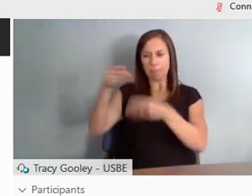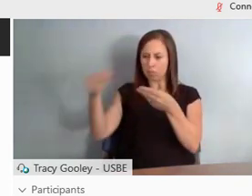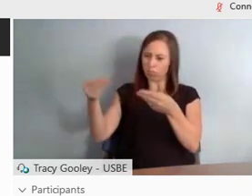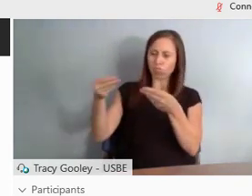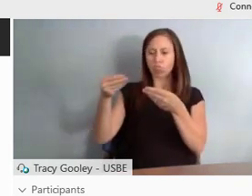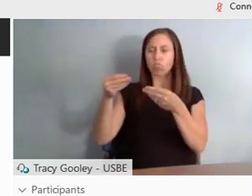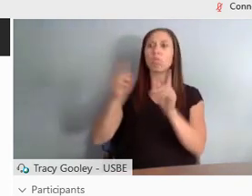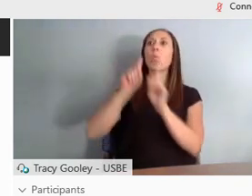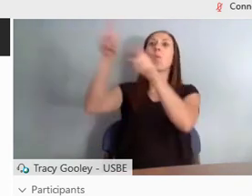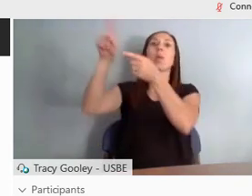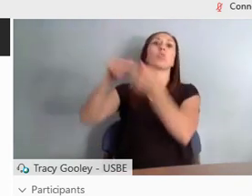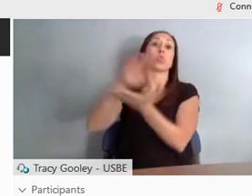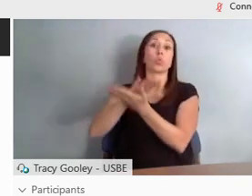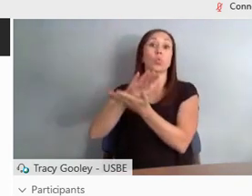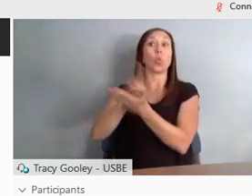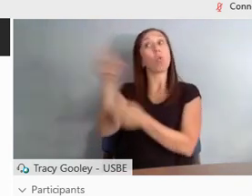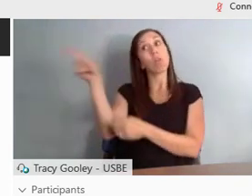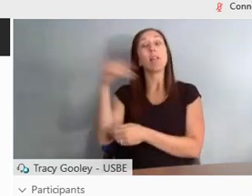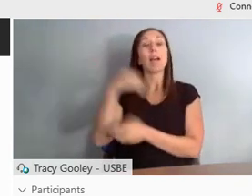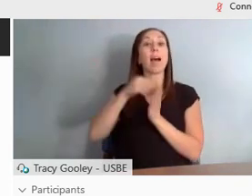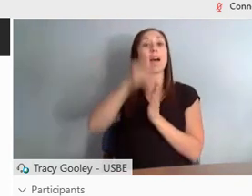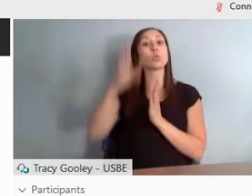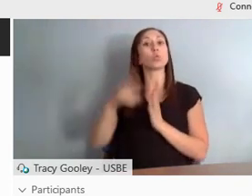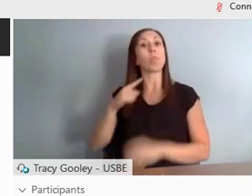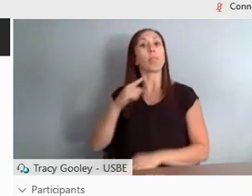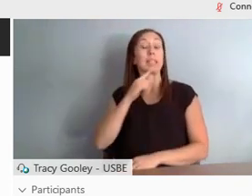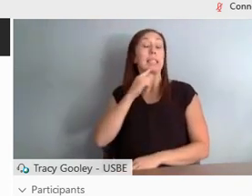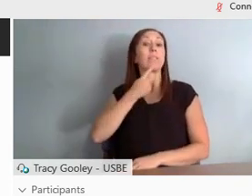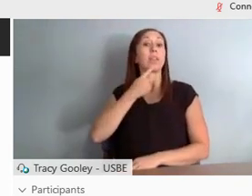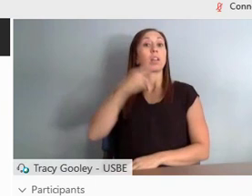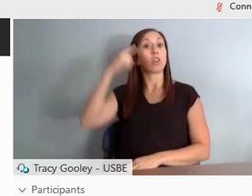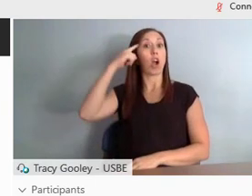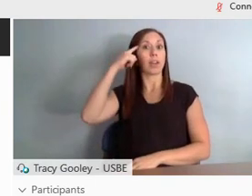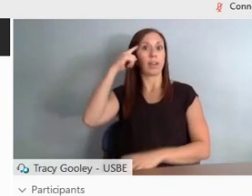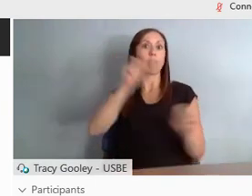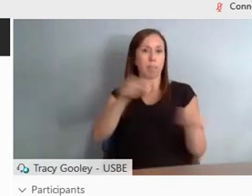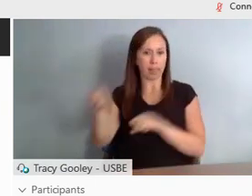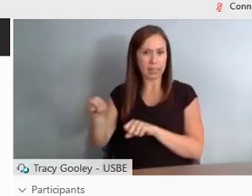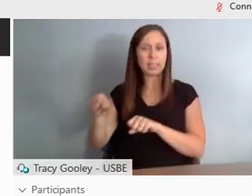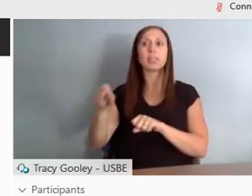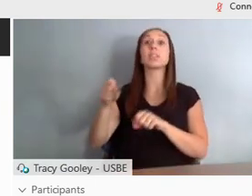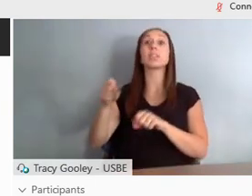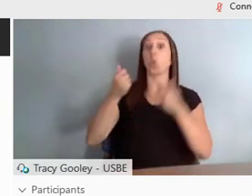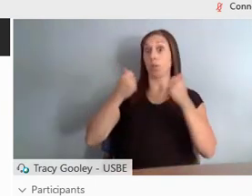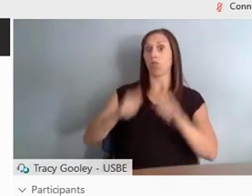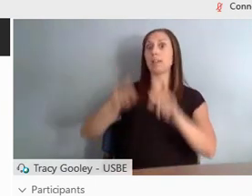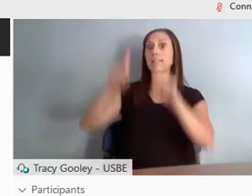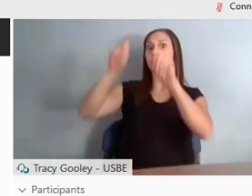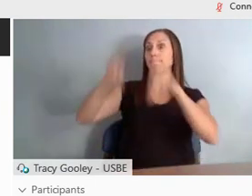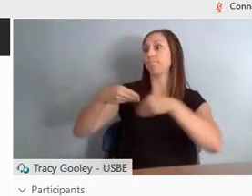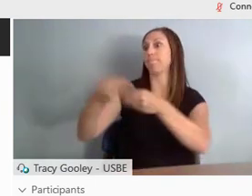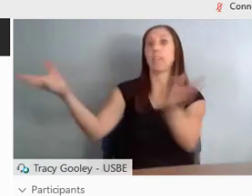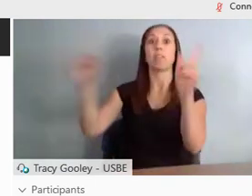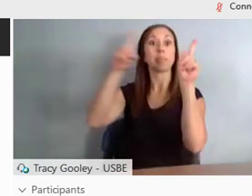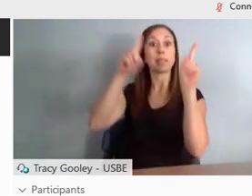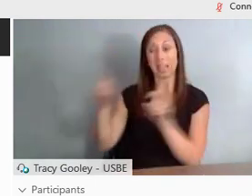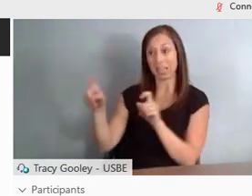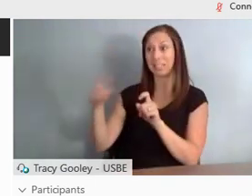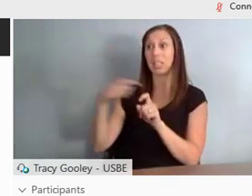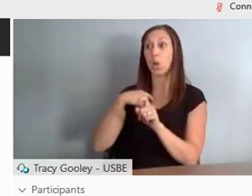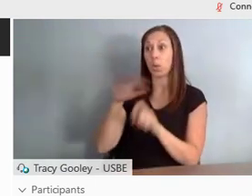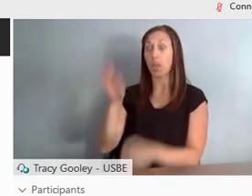that had some students with significant cognitive disabilities and attempted to administer the assessment. We quickly